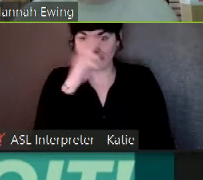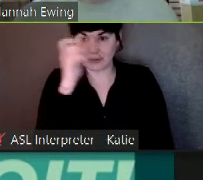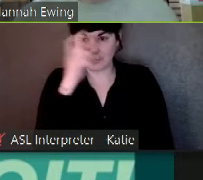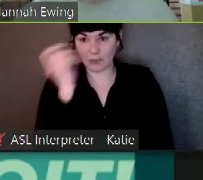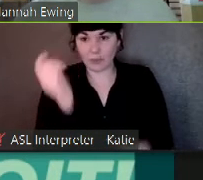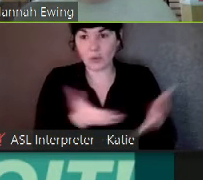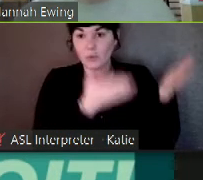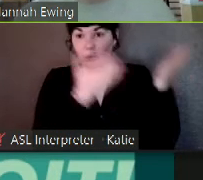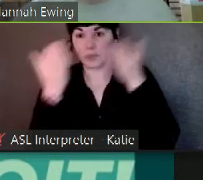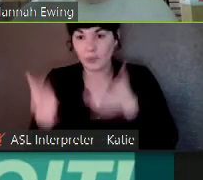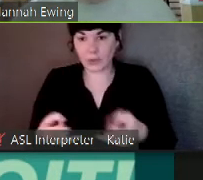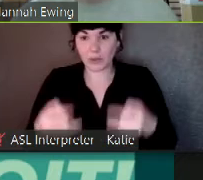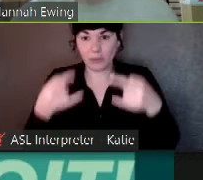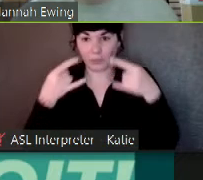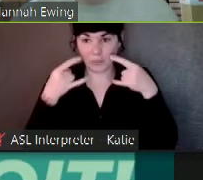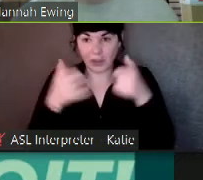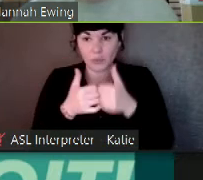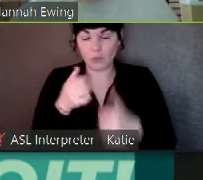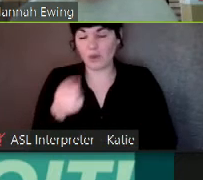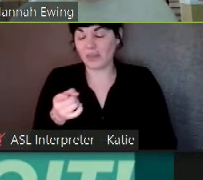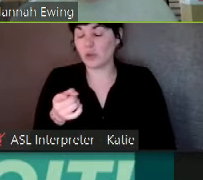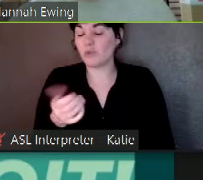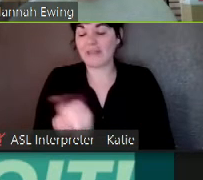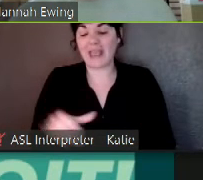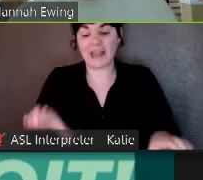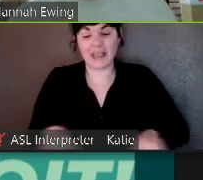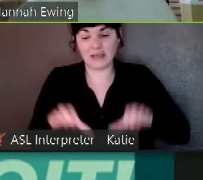any activity because you may be asked to wear this.